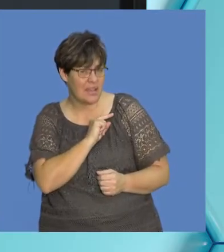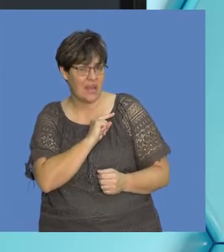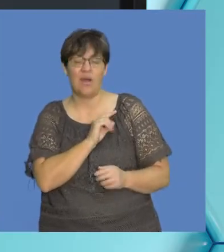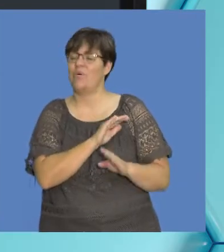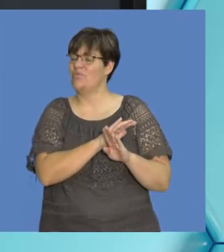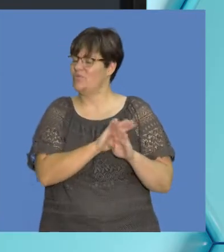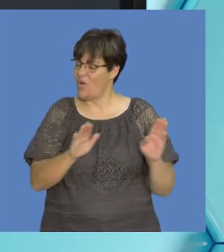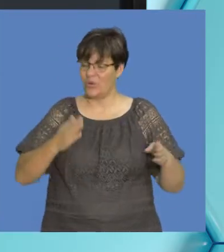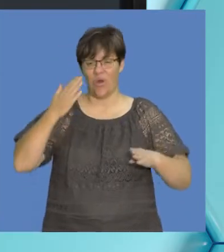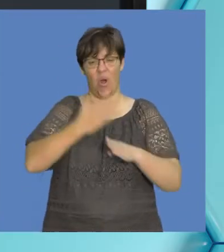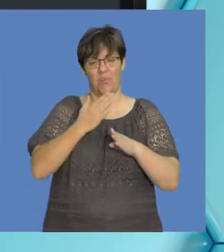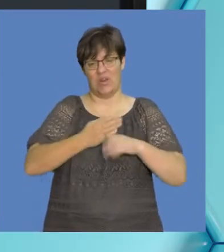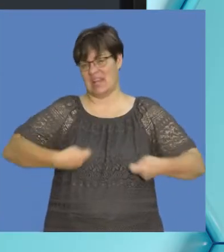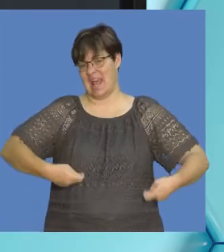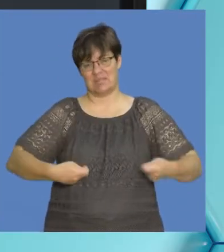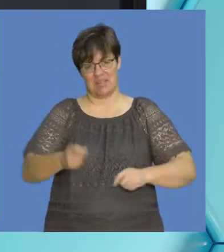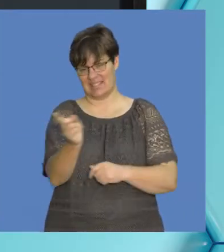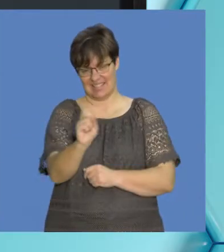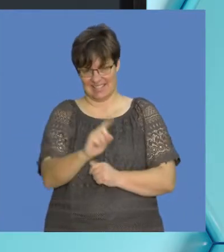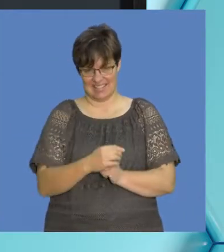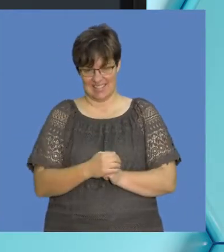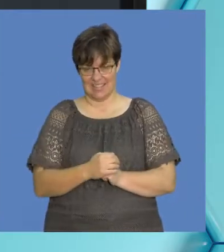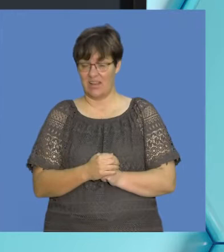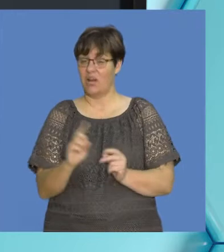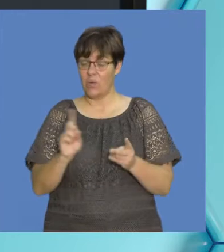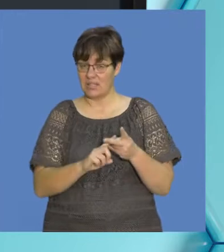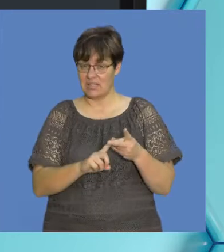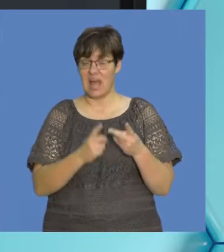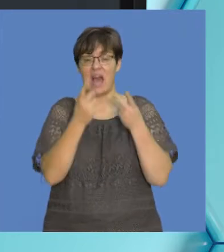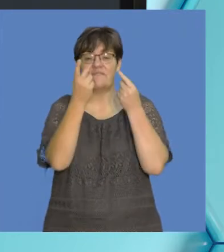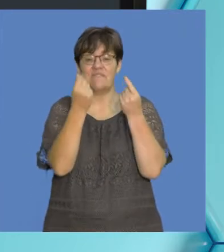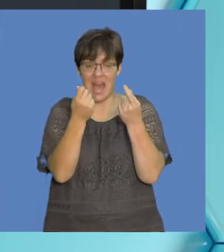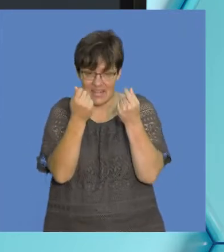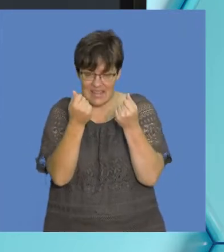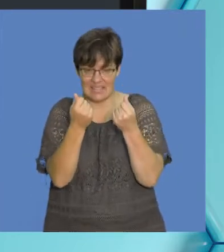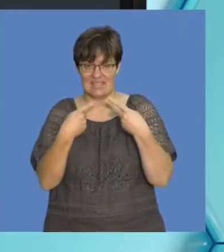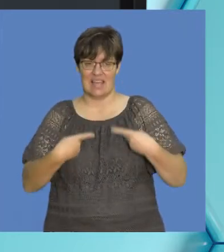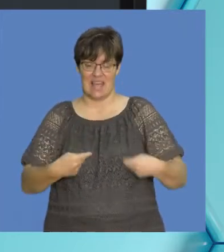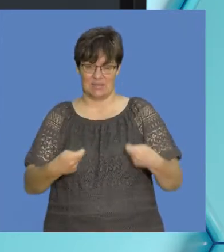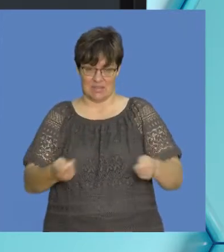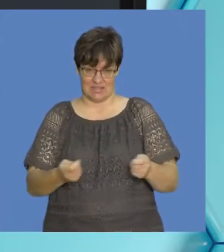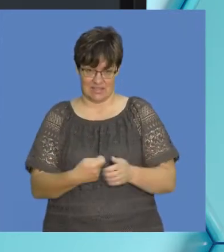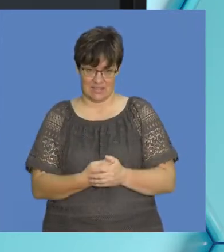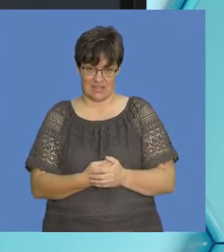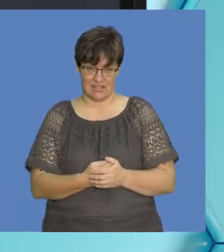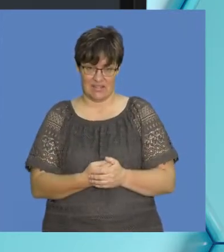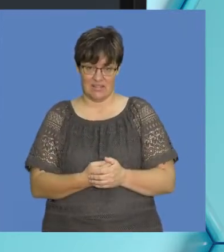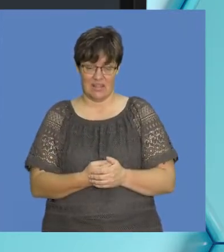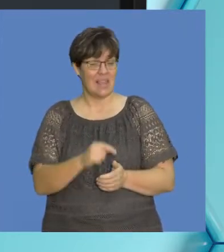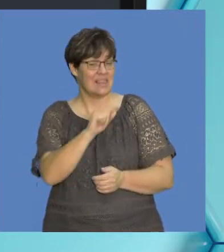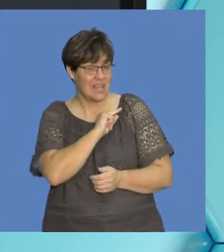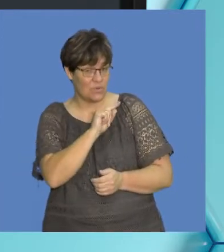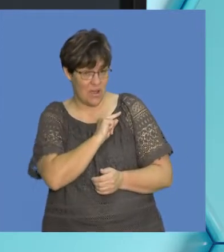an operating expense. It is a financing expense. And therefore, accounting